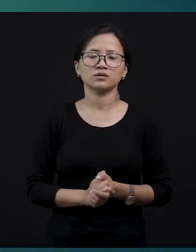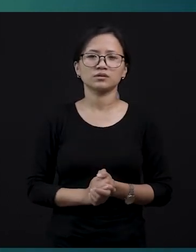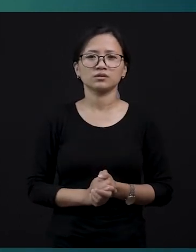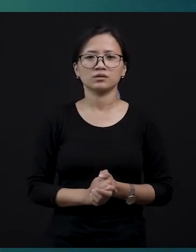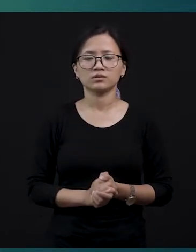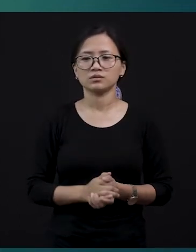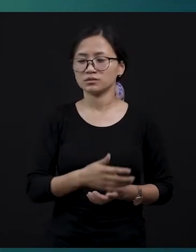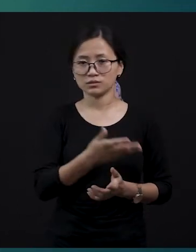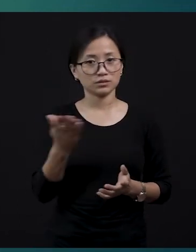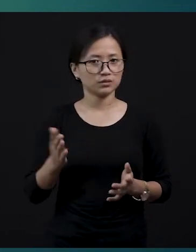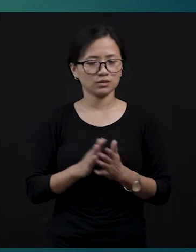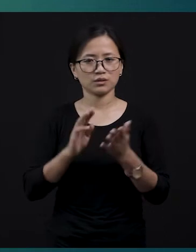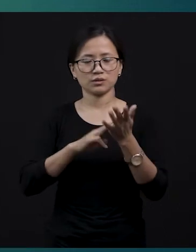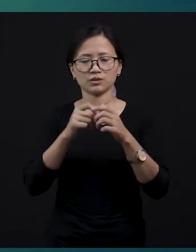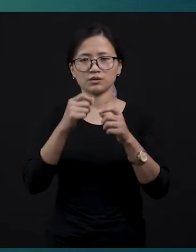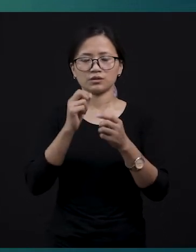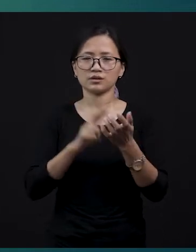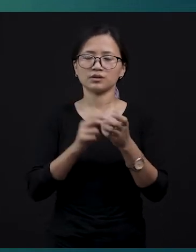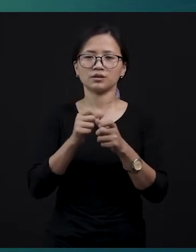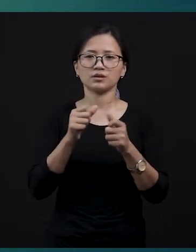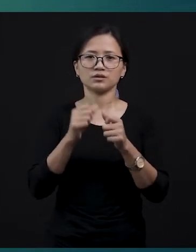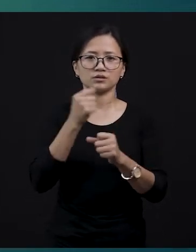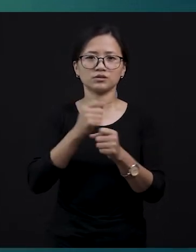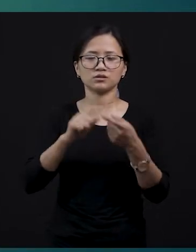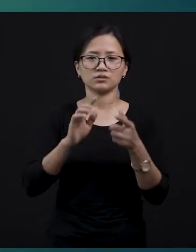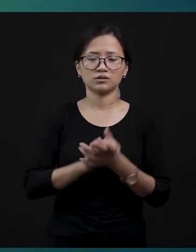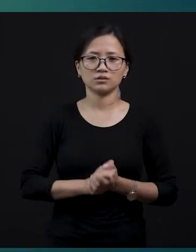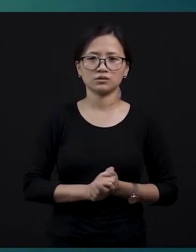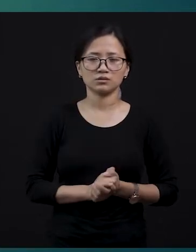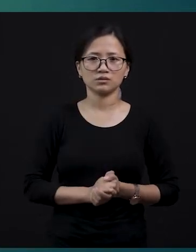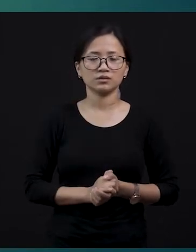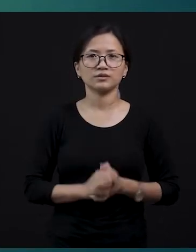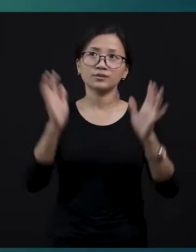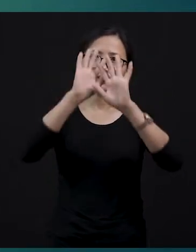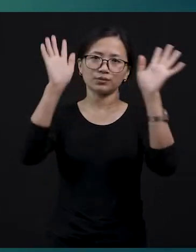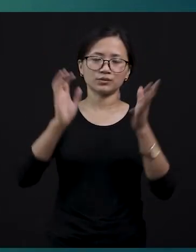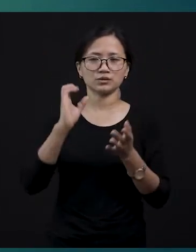why they manage to survive in this kind of weather conditions.